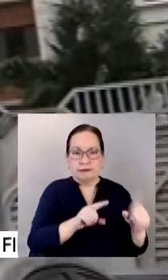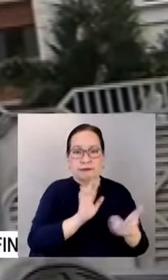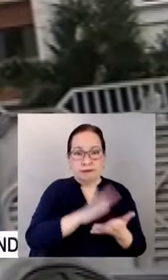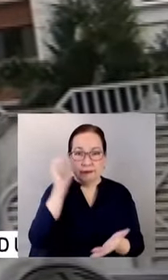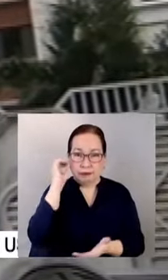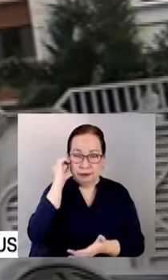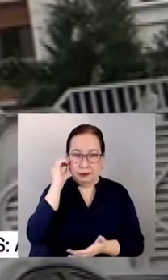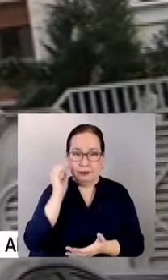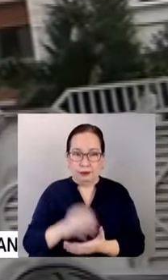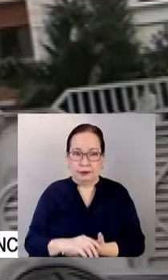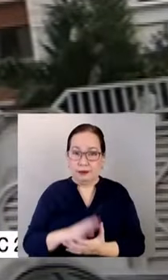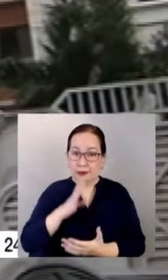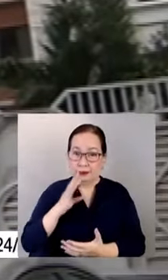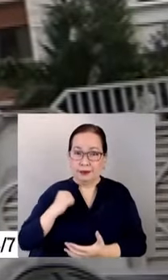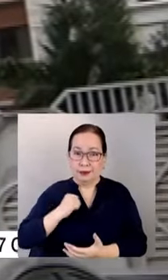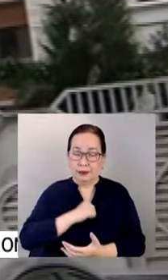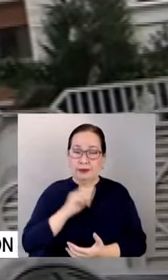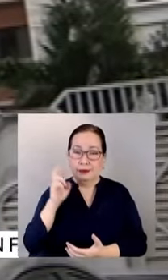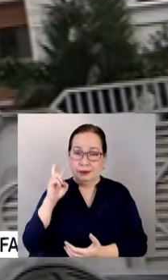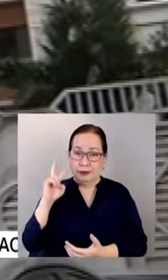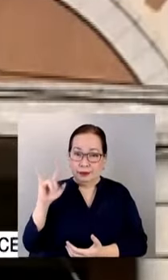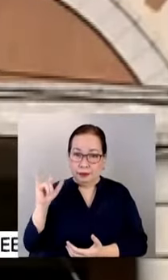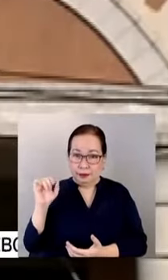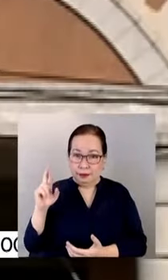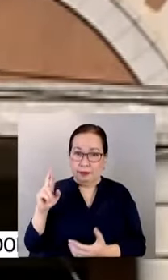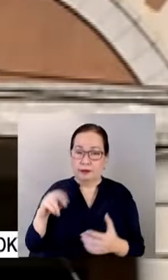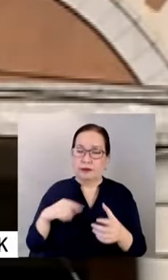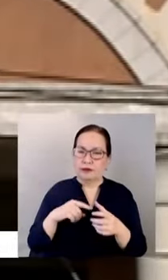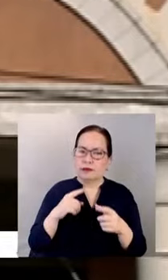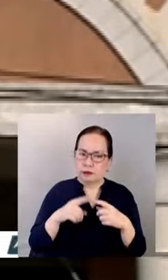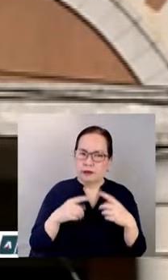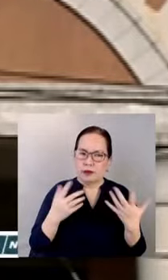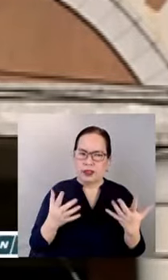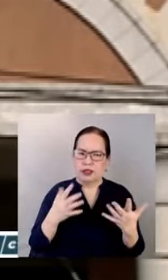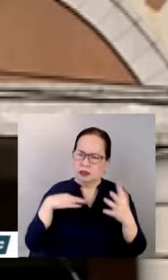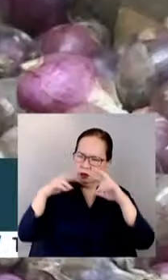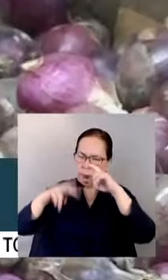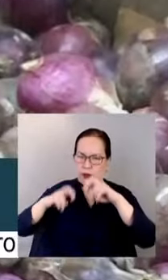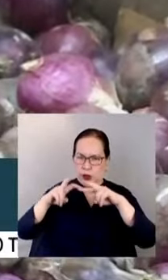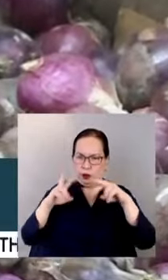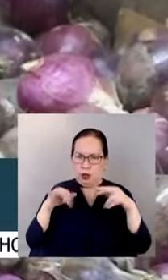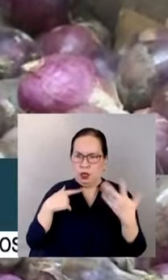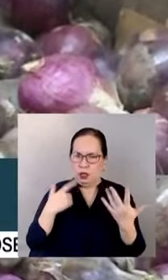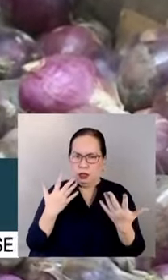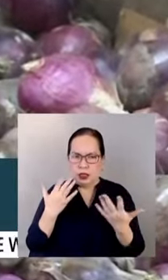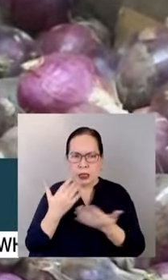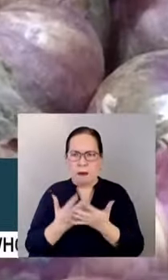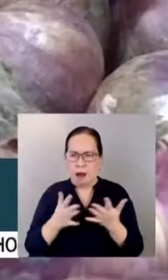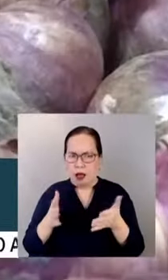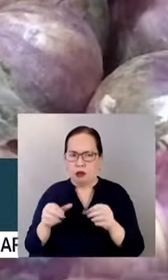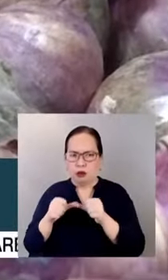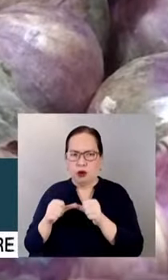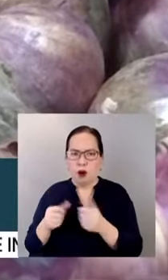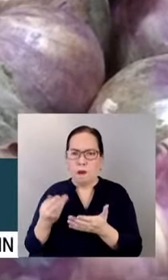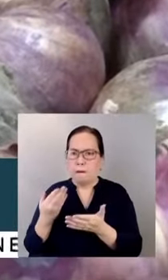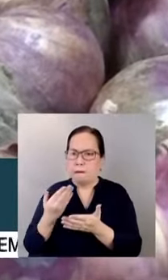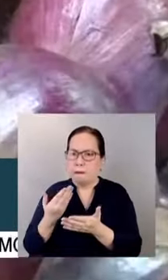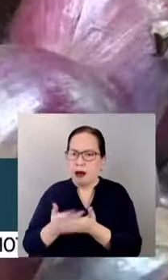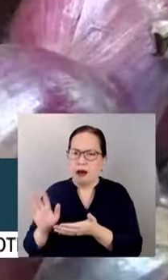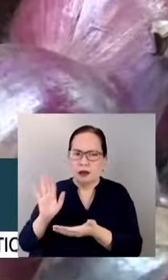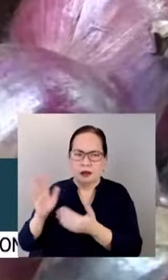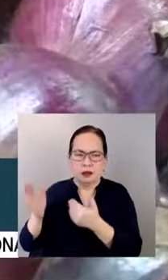The DA also said it is open to an investigation by the ombudsman on the purchase of expensive onions by the Food Terminal Incorporated